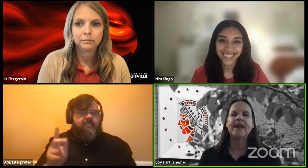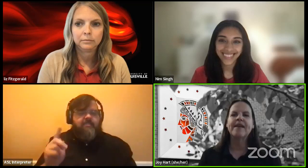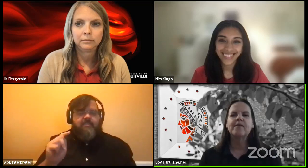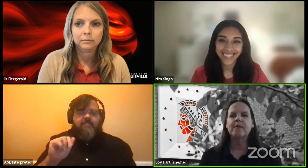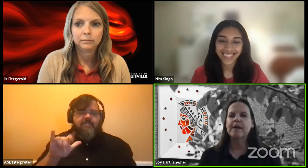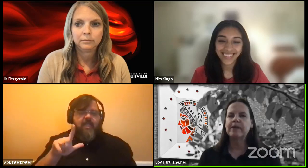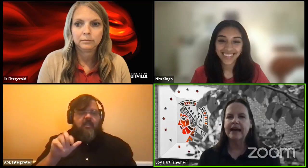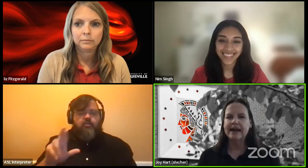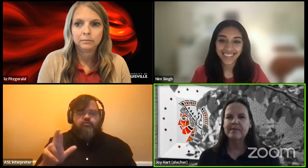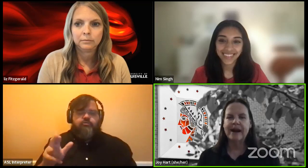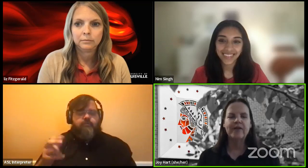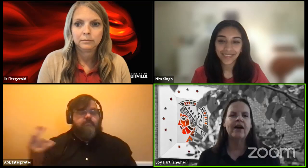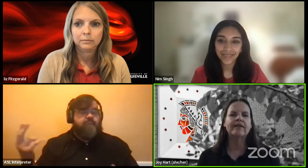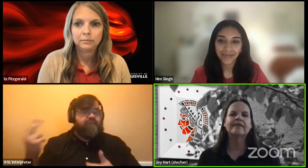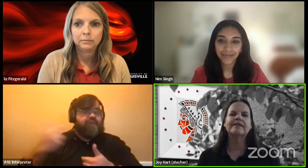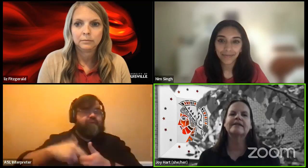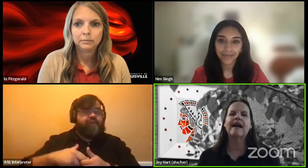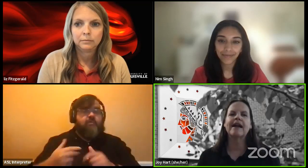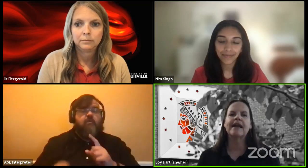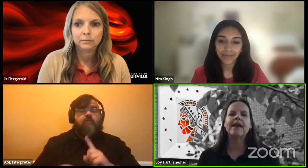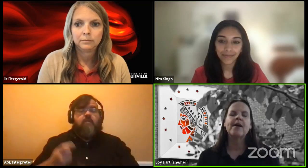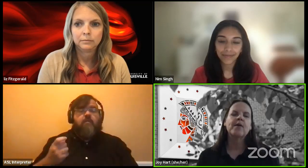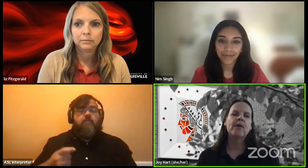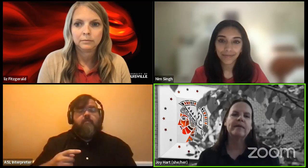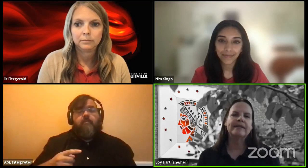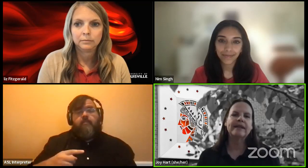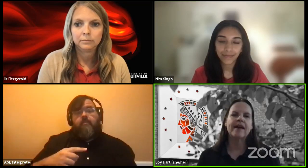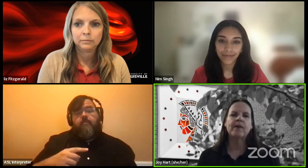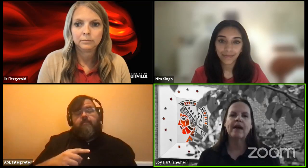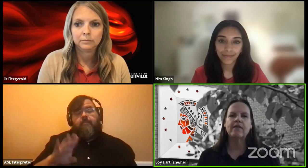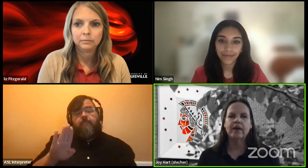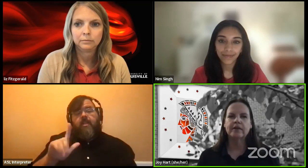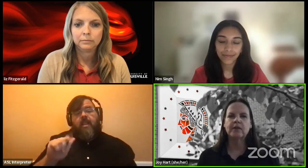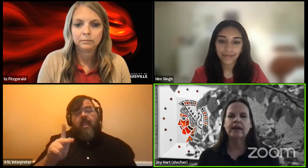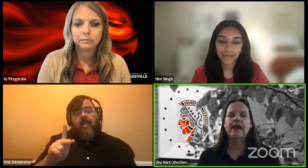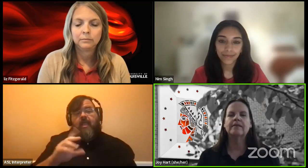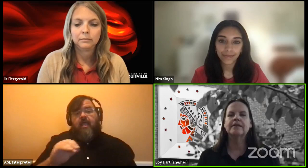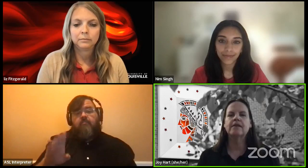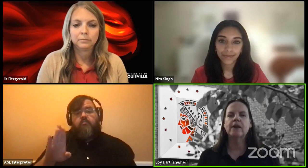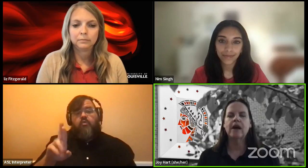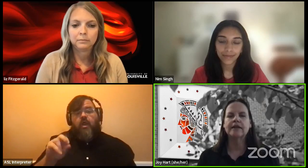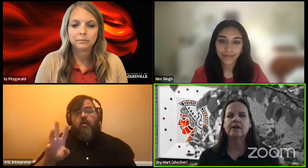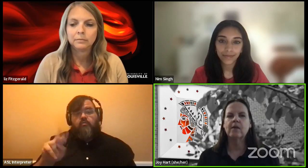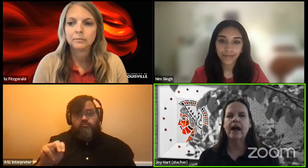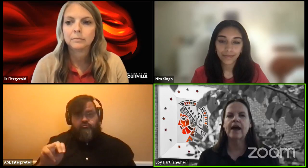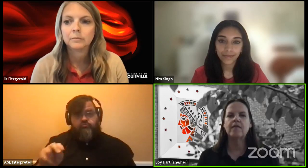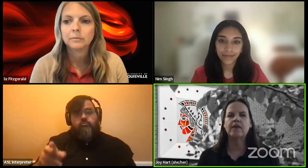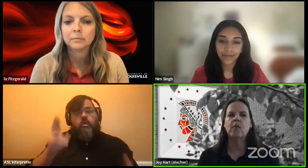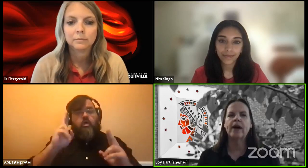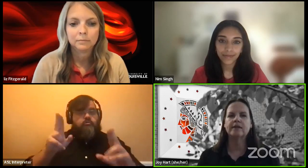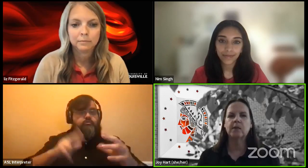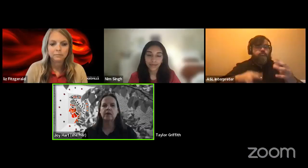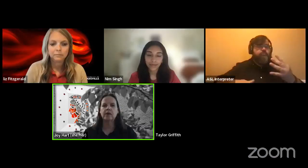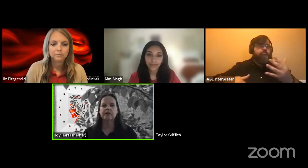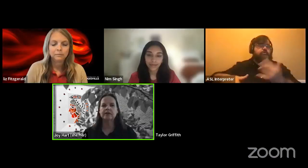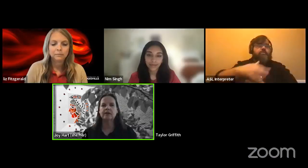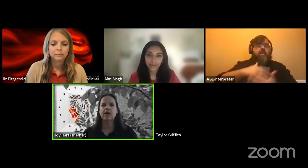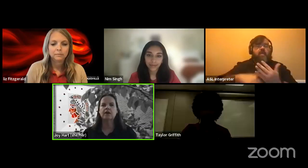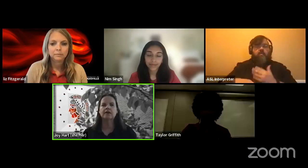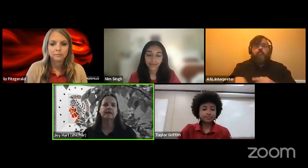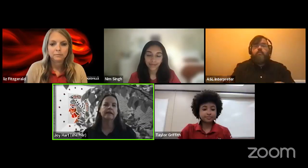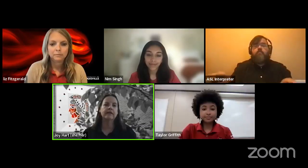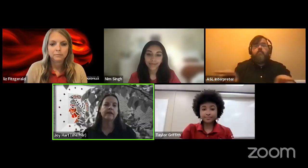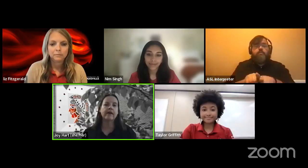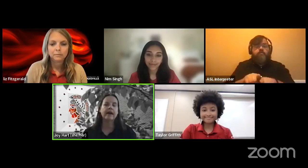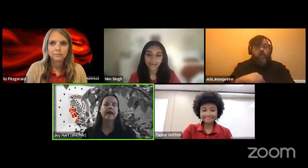from the Black and Brown Honor Society website. We have Honor Student Council. We also have the White Squirrel, which